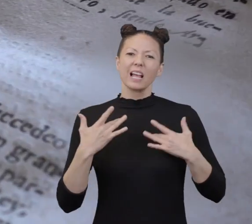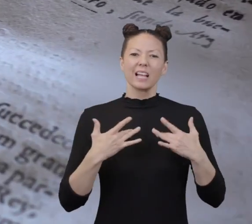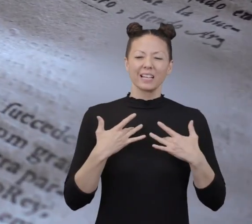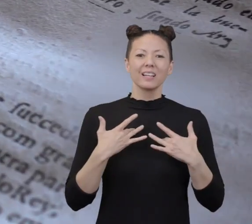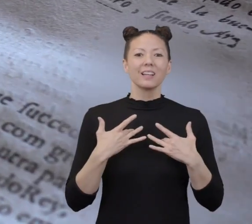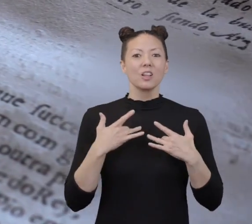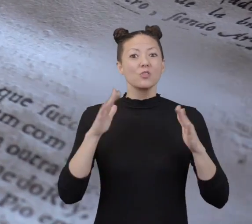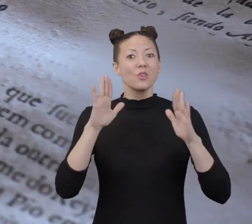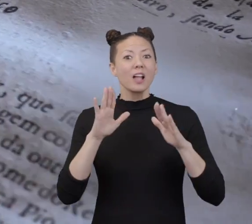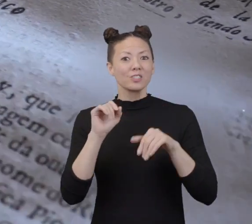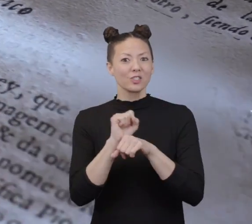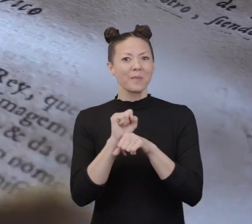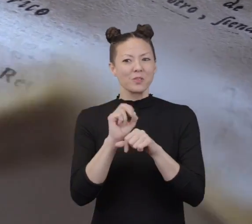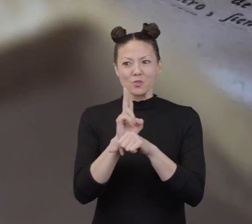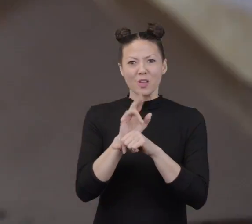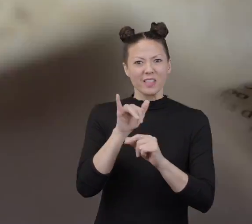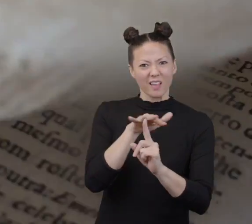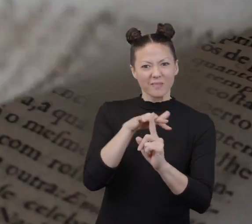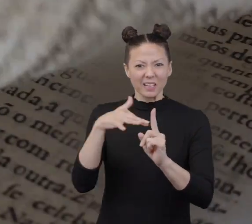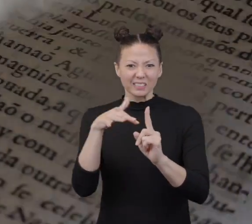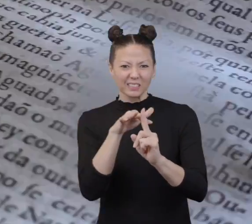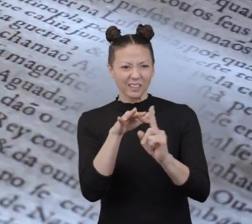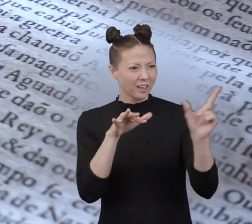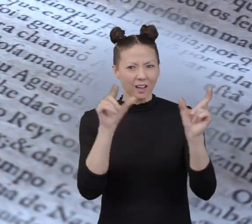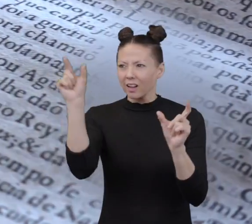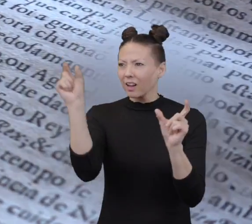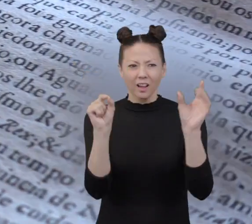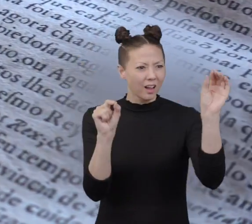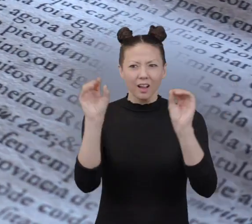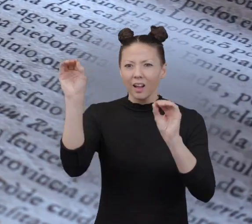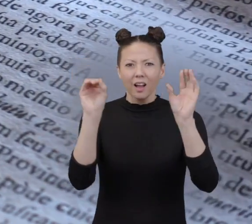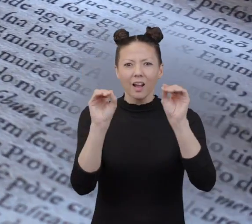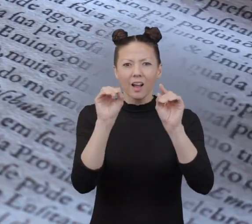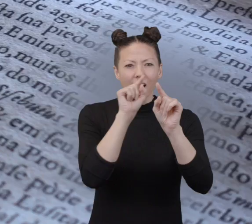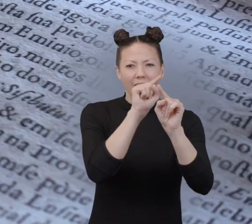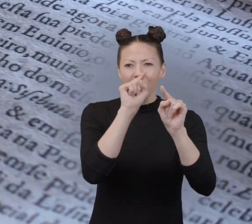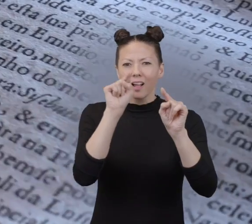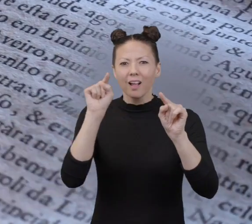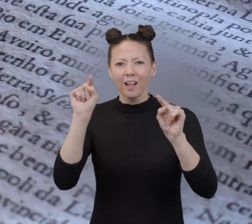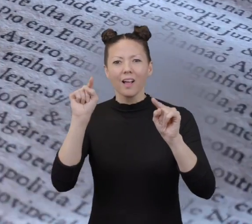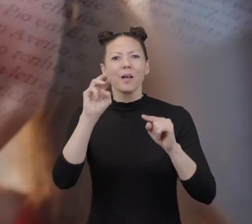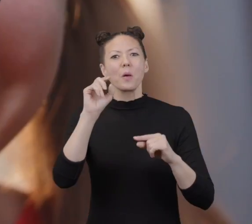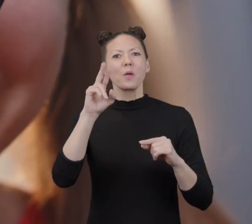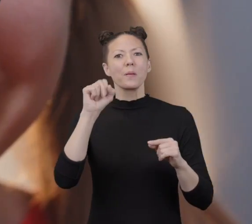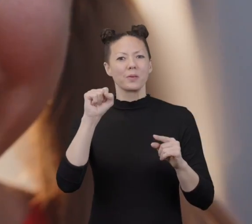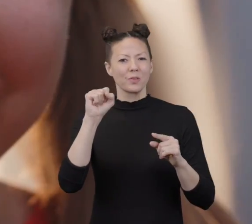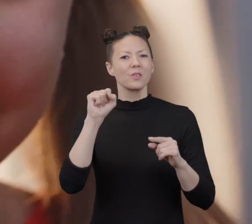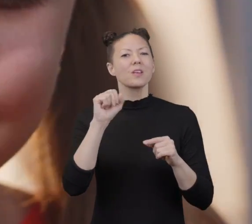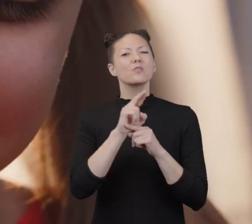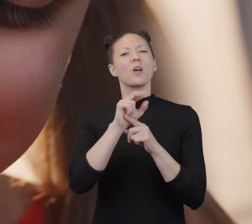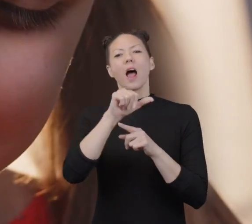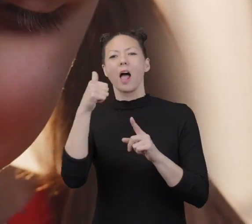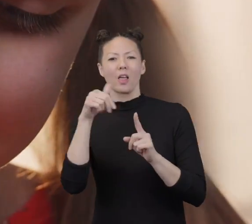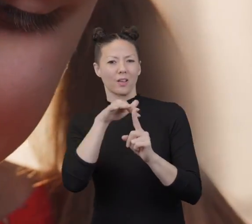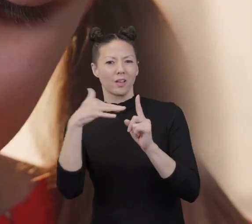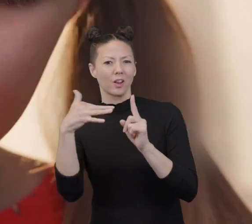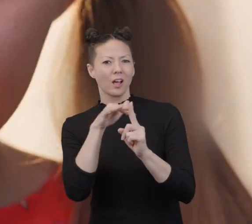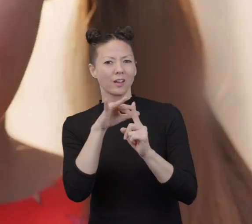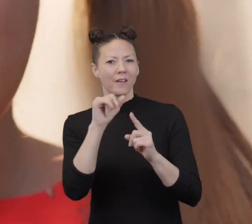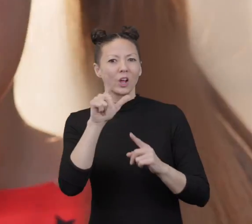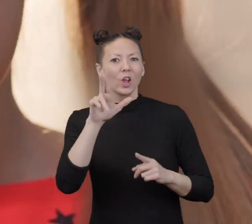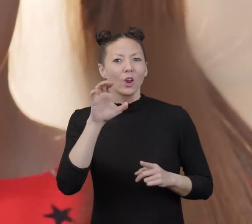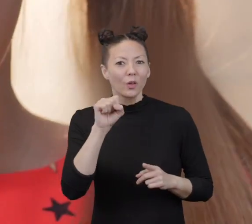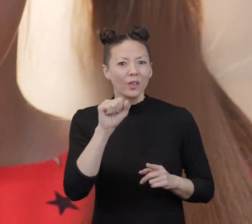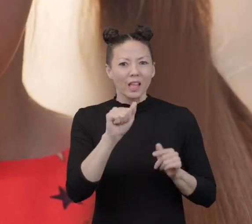Great job using context clues to figure out the meaning of the word monotonous. Let's use context clues again